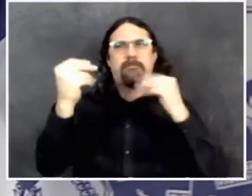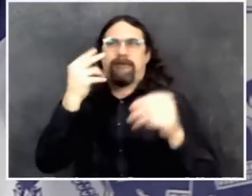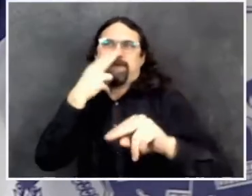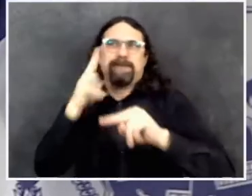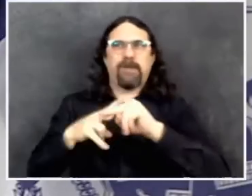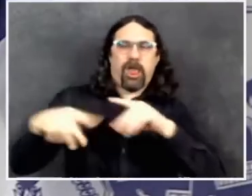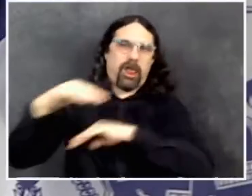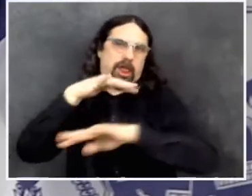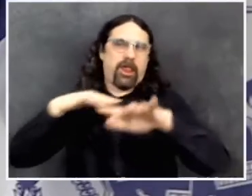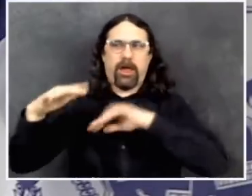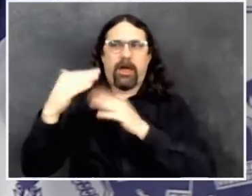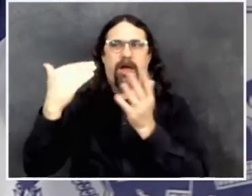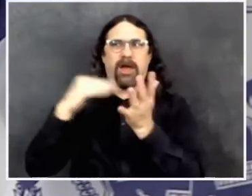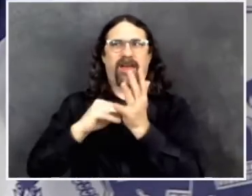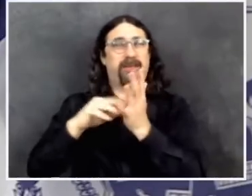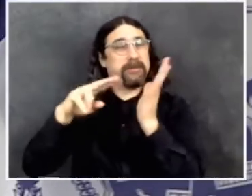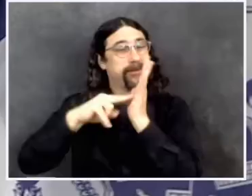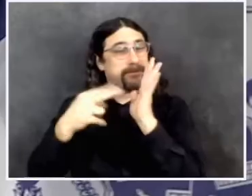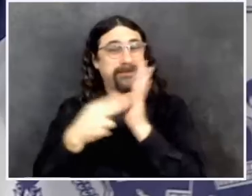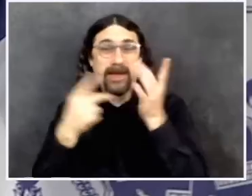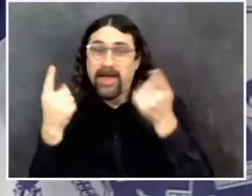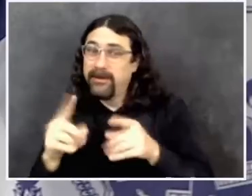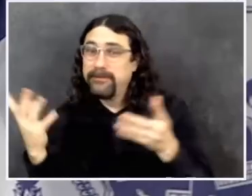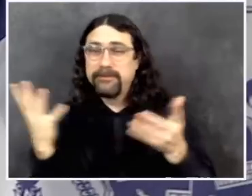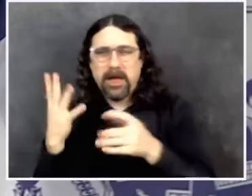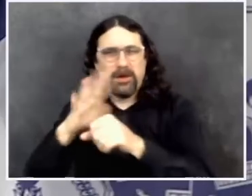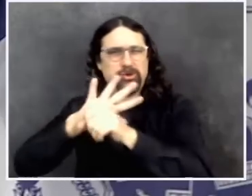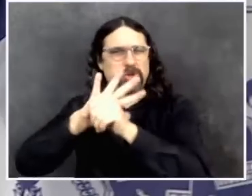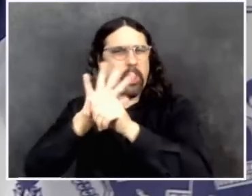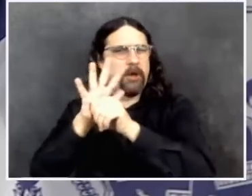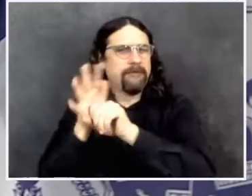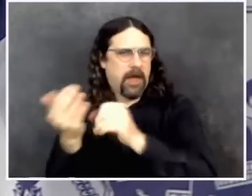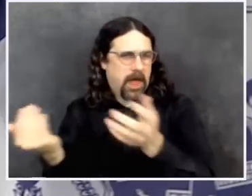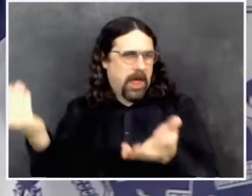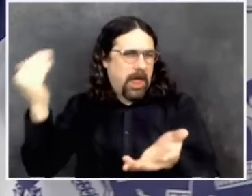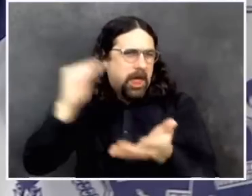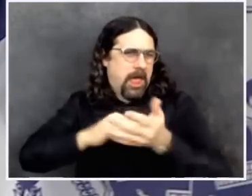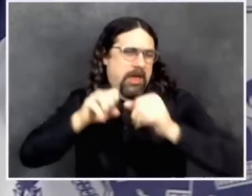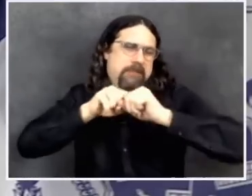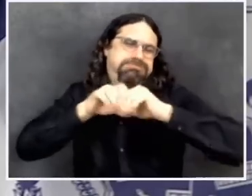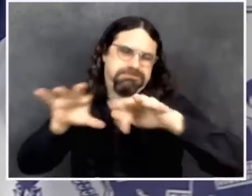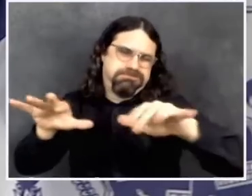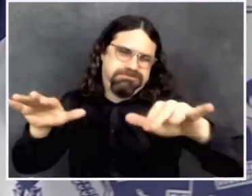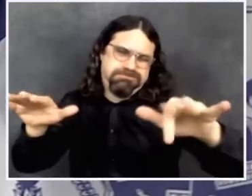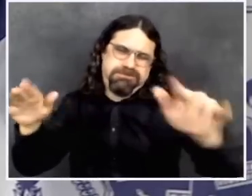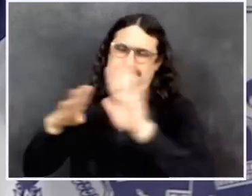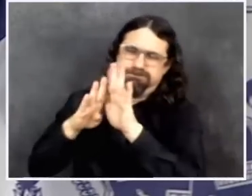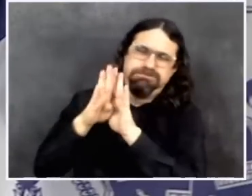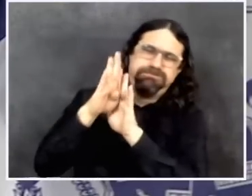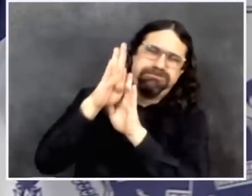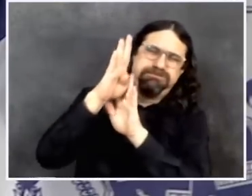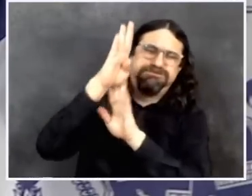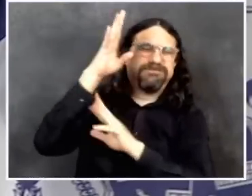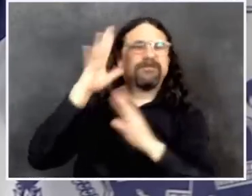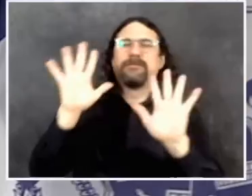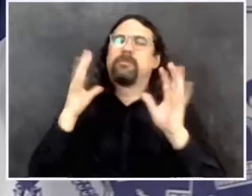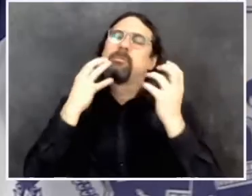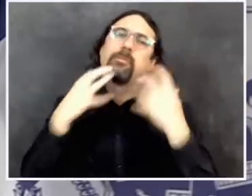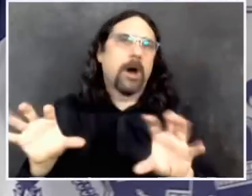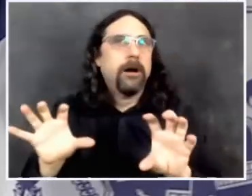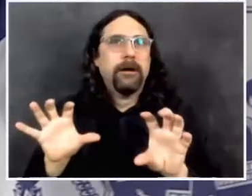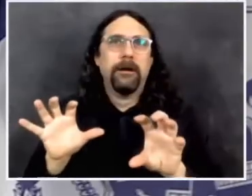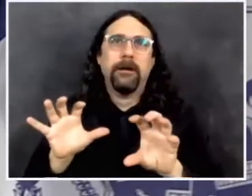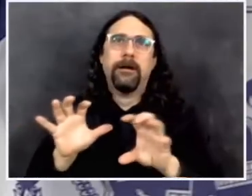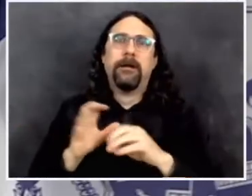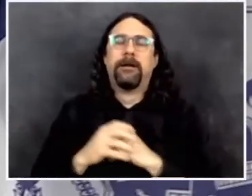while, but always while practicing social distancing, always with that face covering on, and just for the amount of time you need,